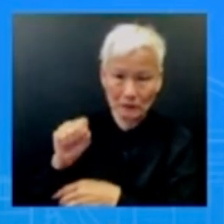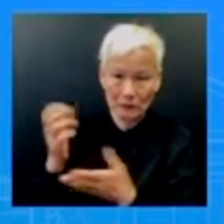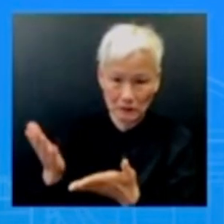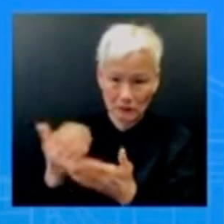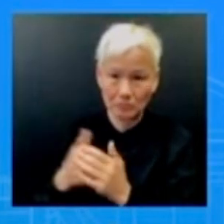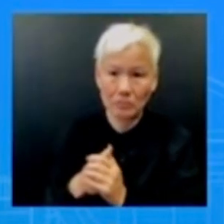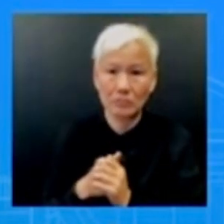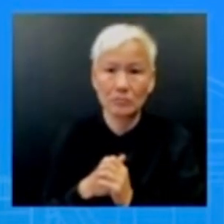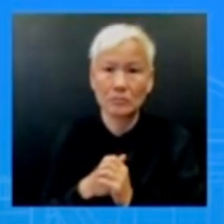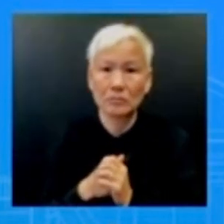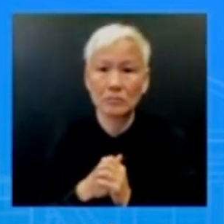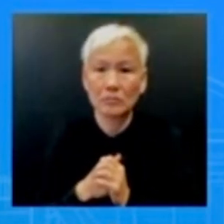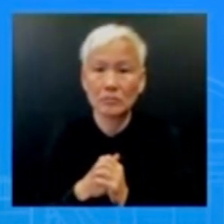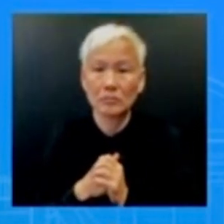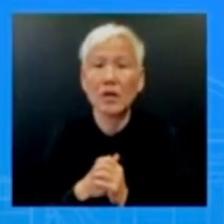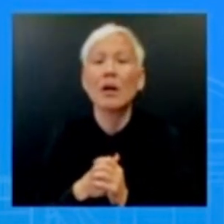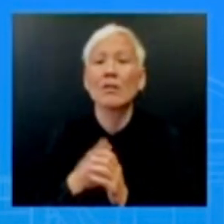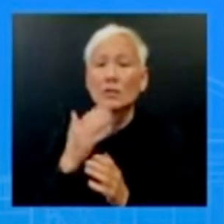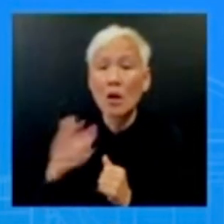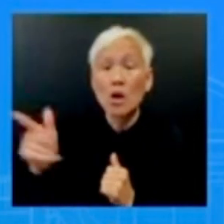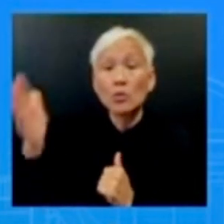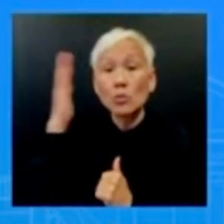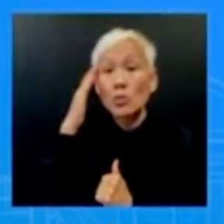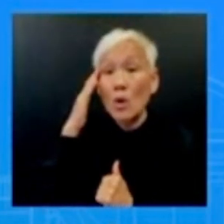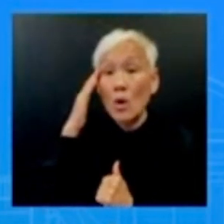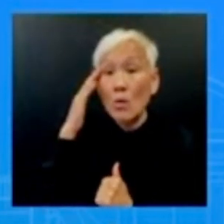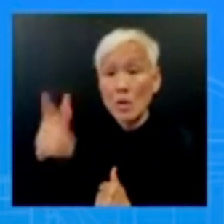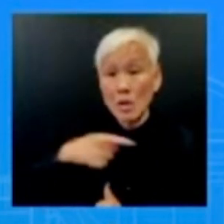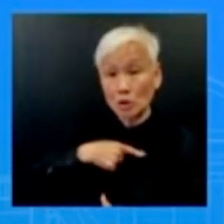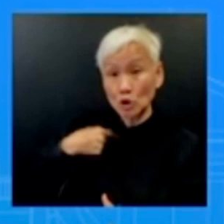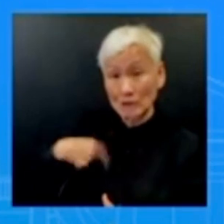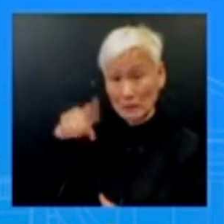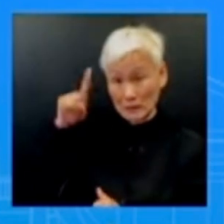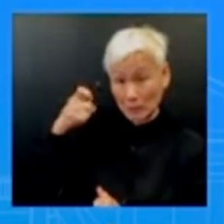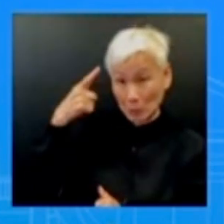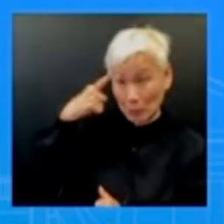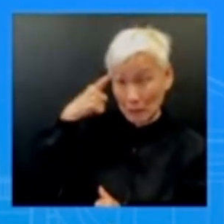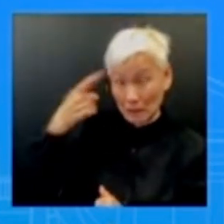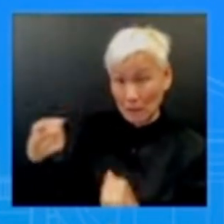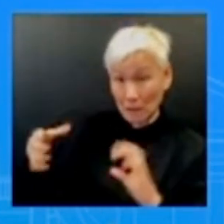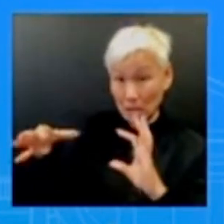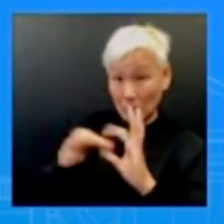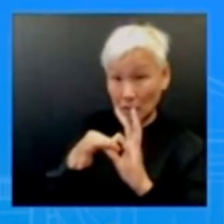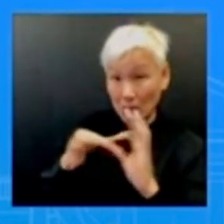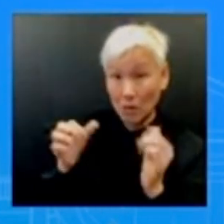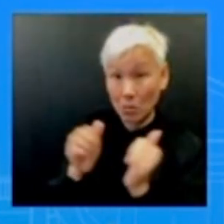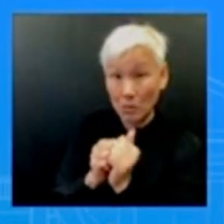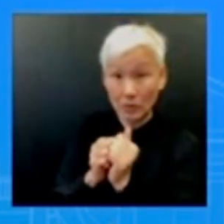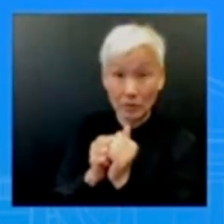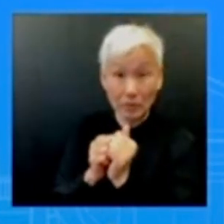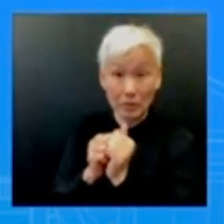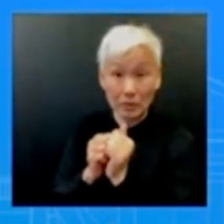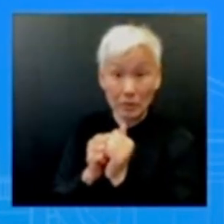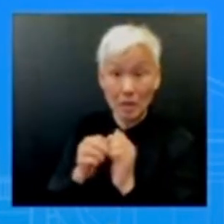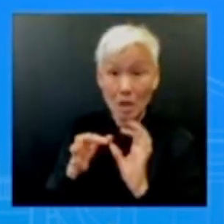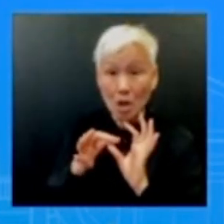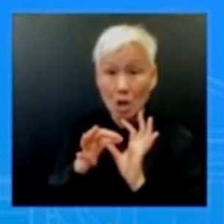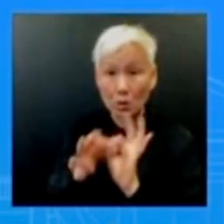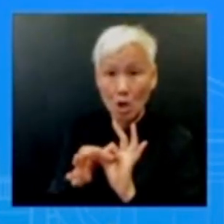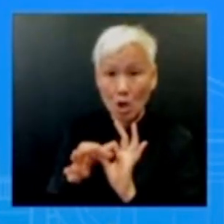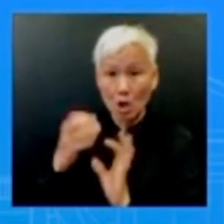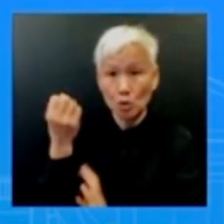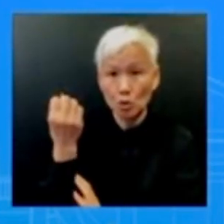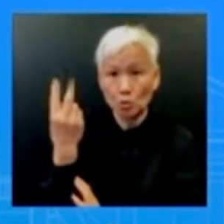government has contacted Kiev regarding its 12 points plan? And what's the